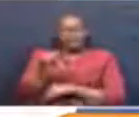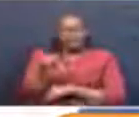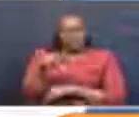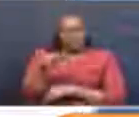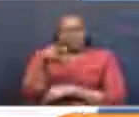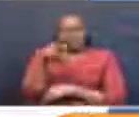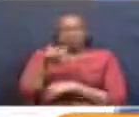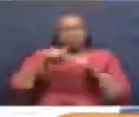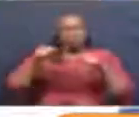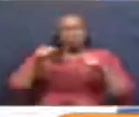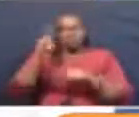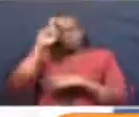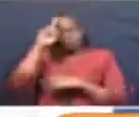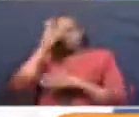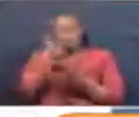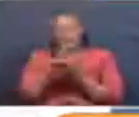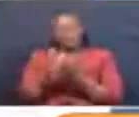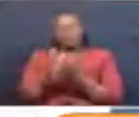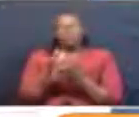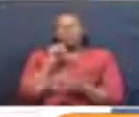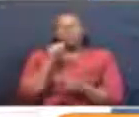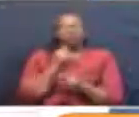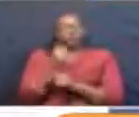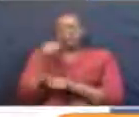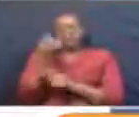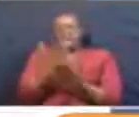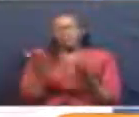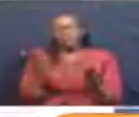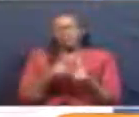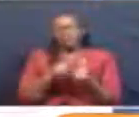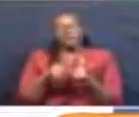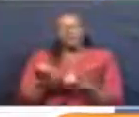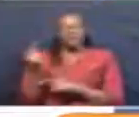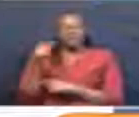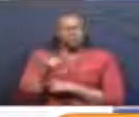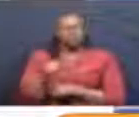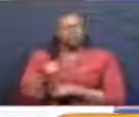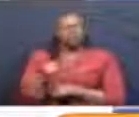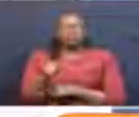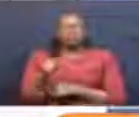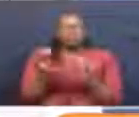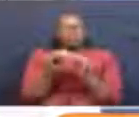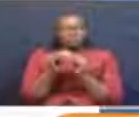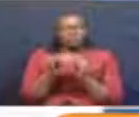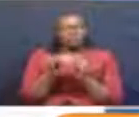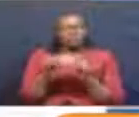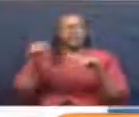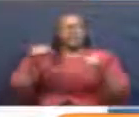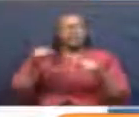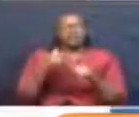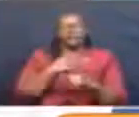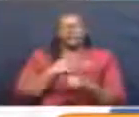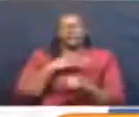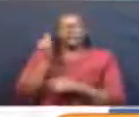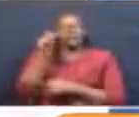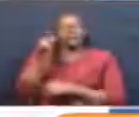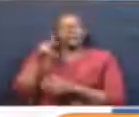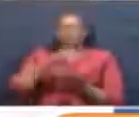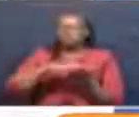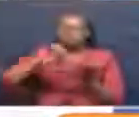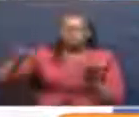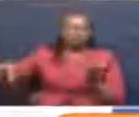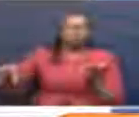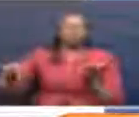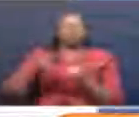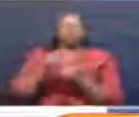police officers, some of them, were not doing things right. He went ahead and there was a meeting that agreed, let us remove the APs in